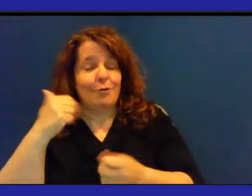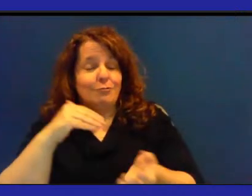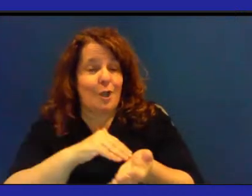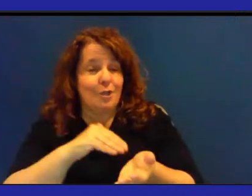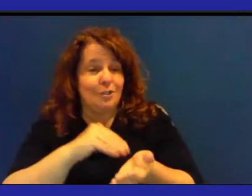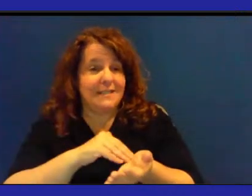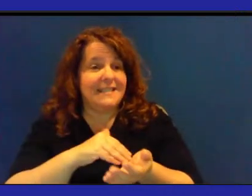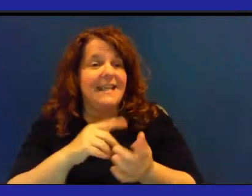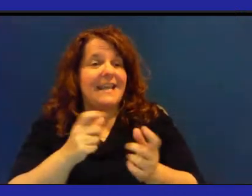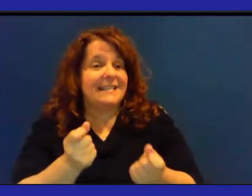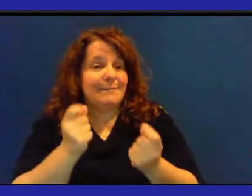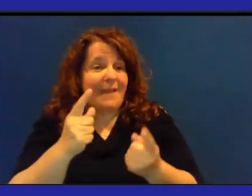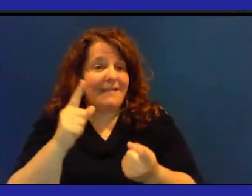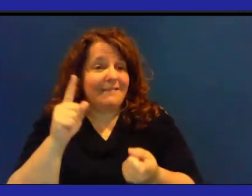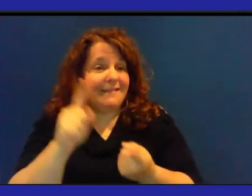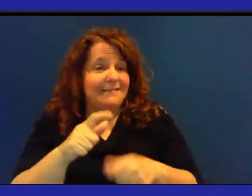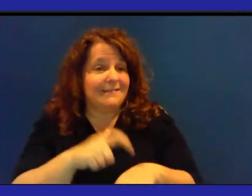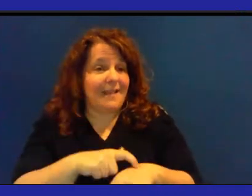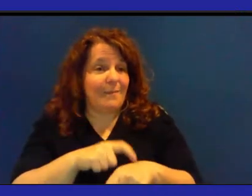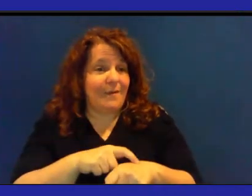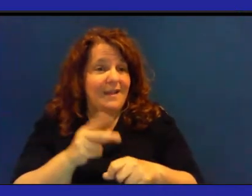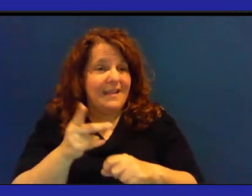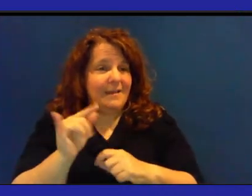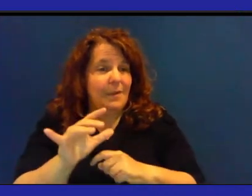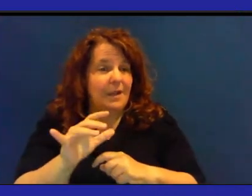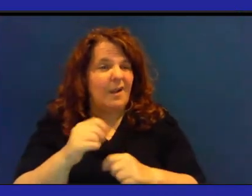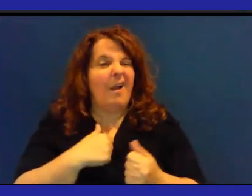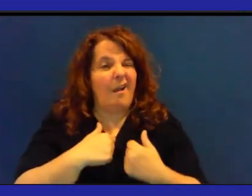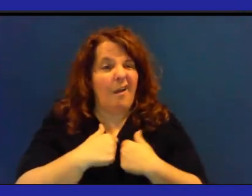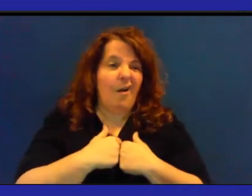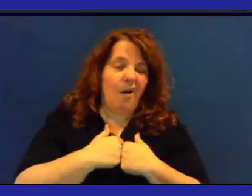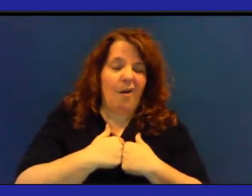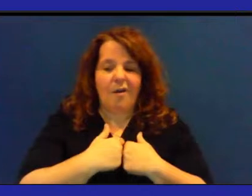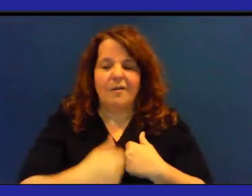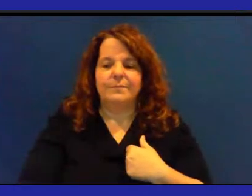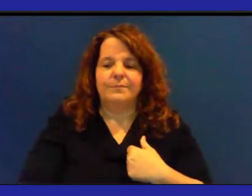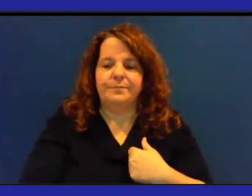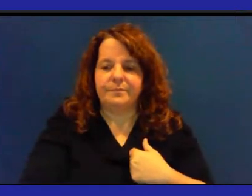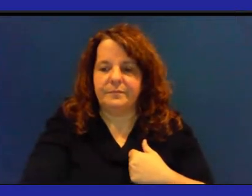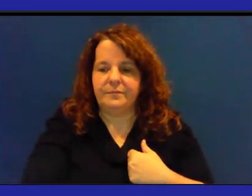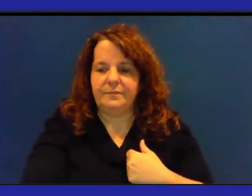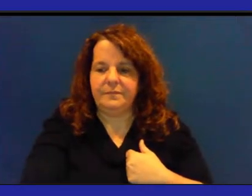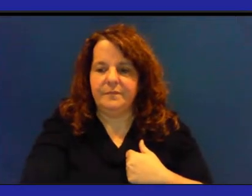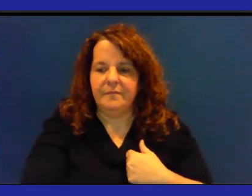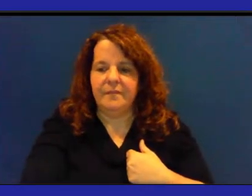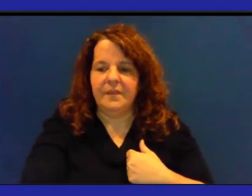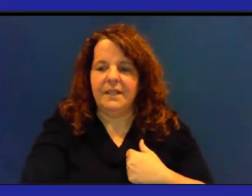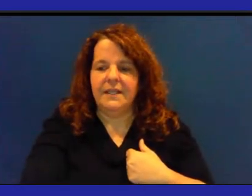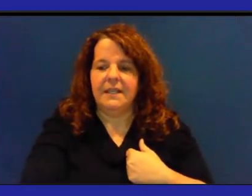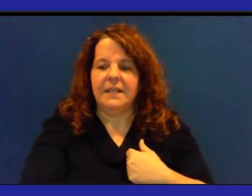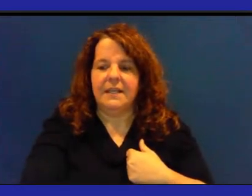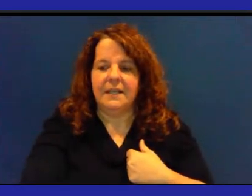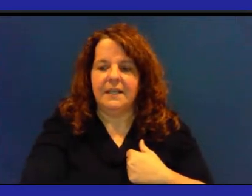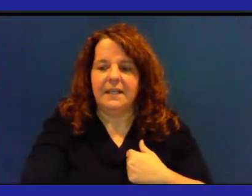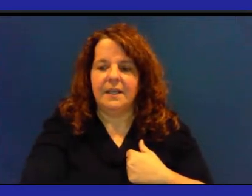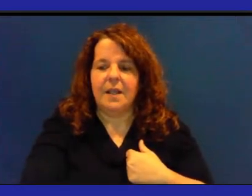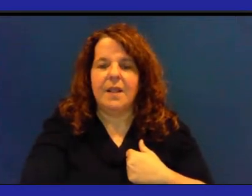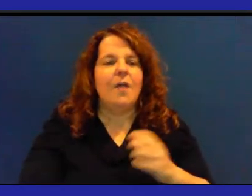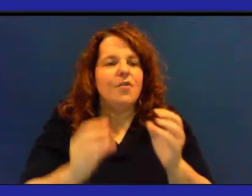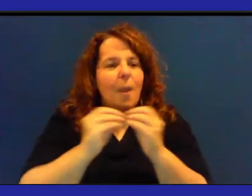is thought to be a sort of conscientiousness factor, that they're more conscientious, which makes them better